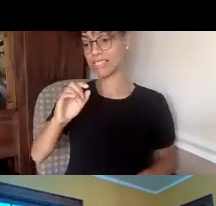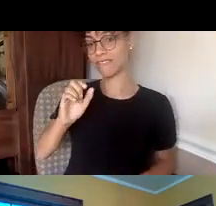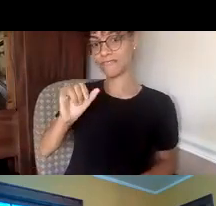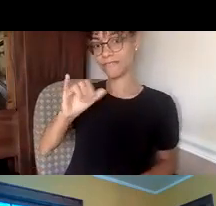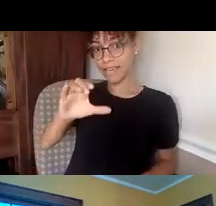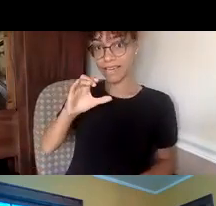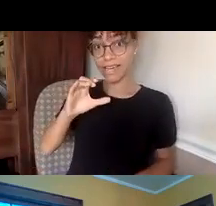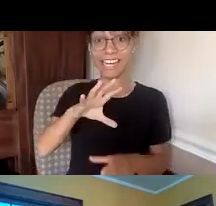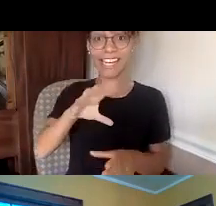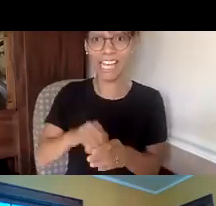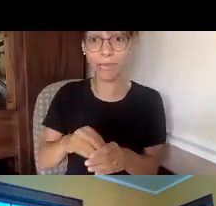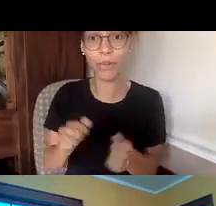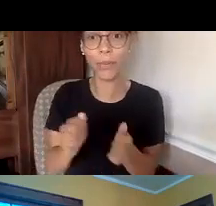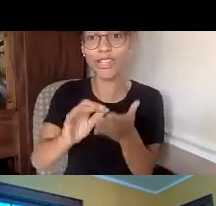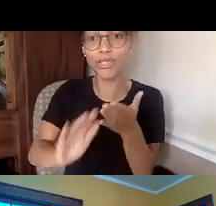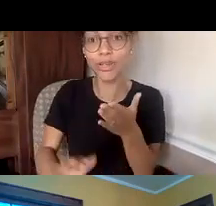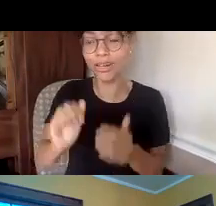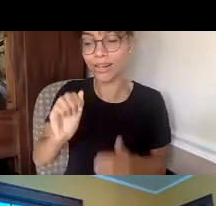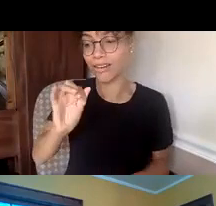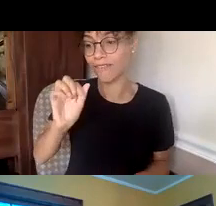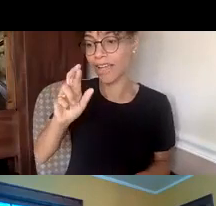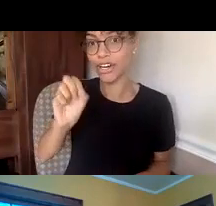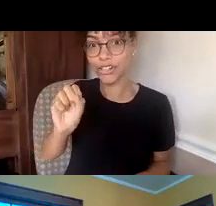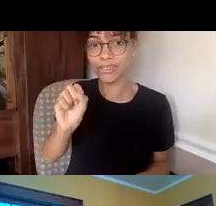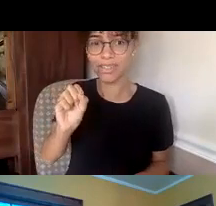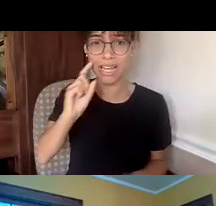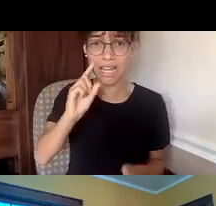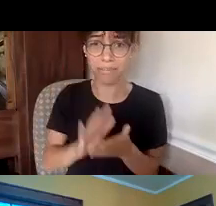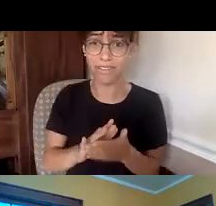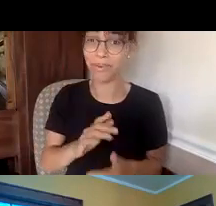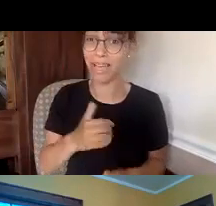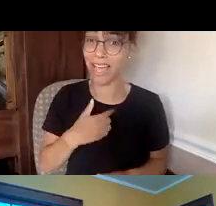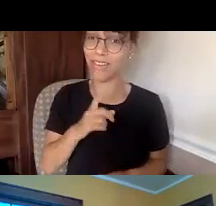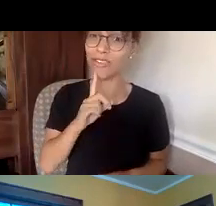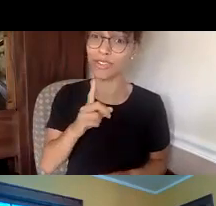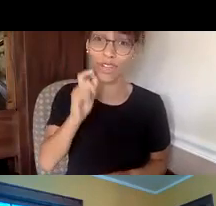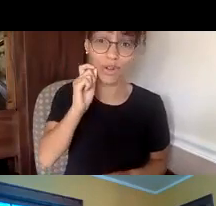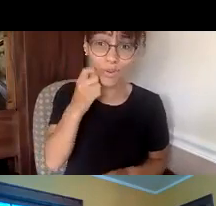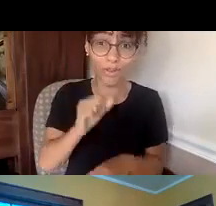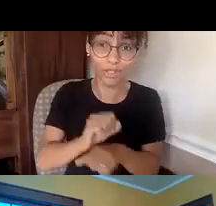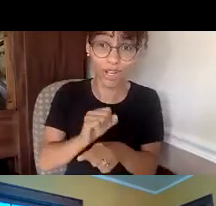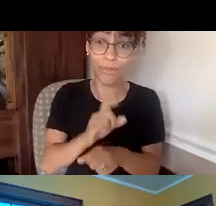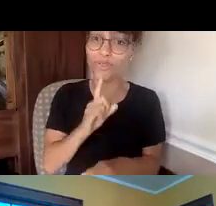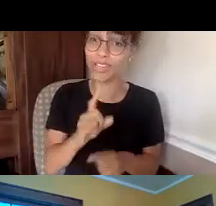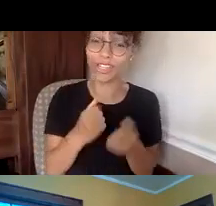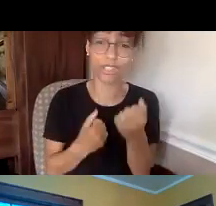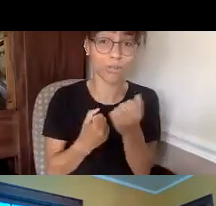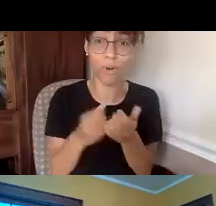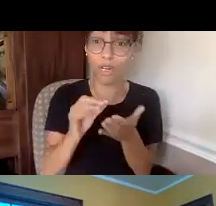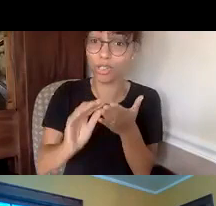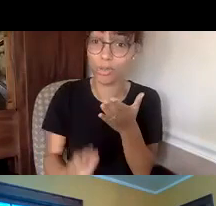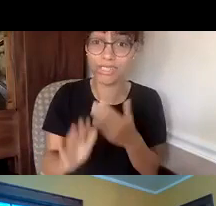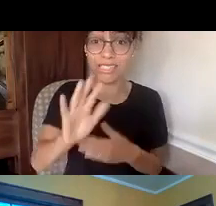Student Affairs. Really, I think we have a pretty cool job and I have a pretty good job. It really is to support students' active involvement